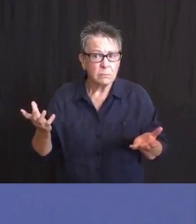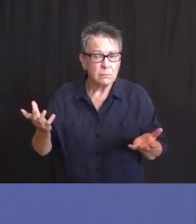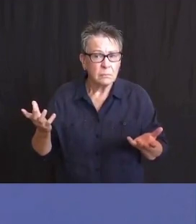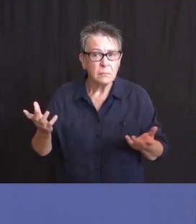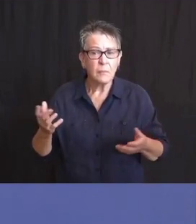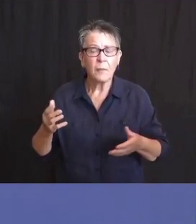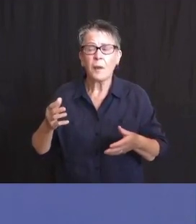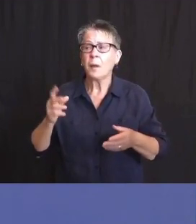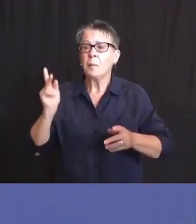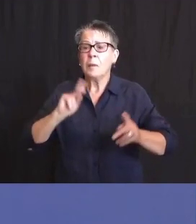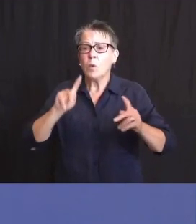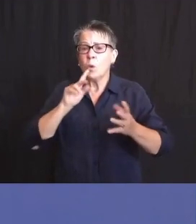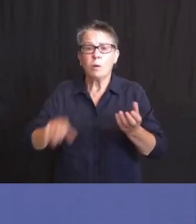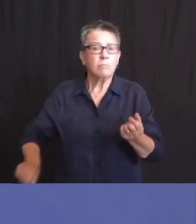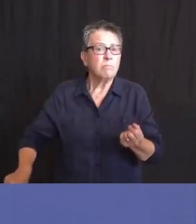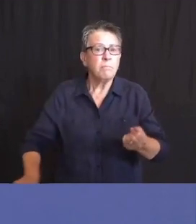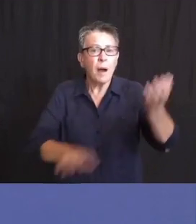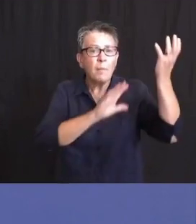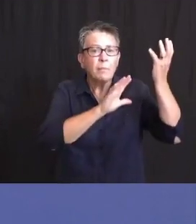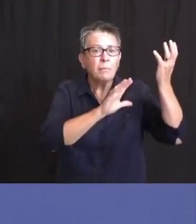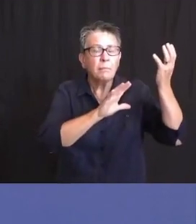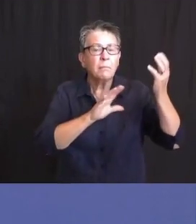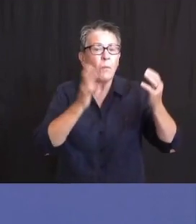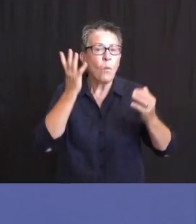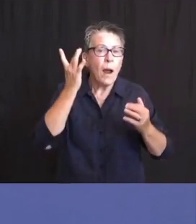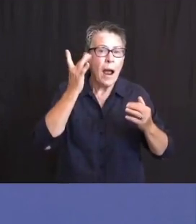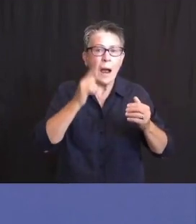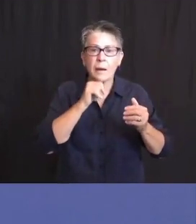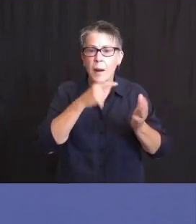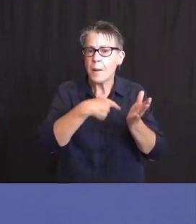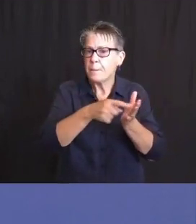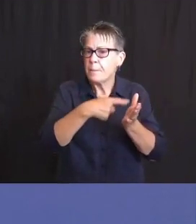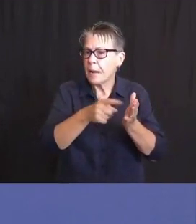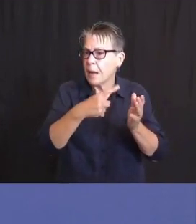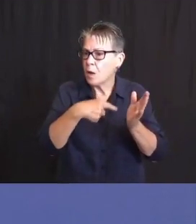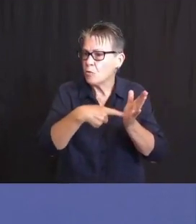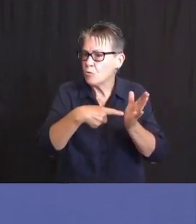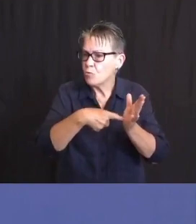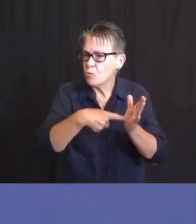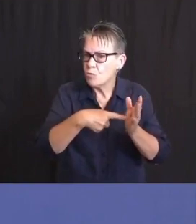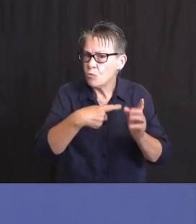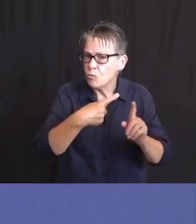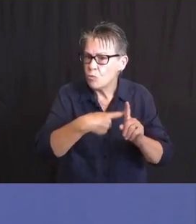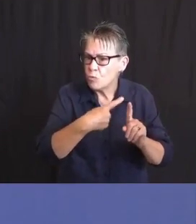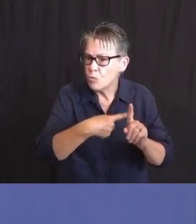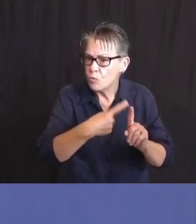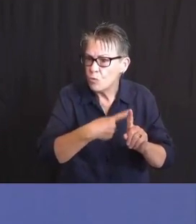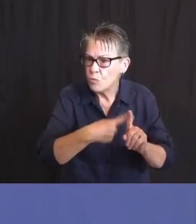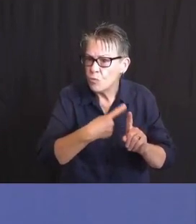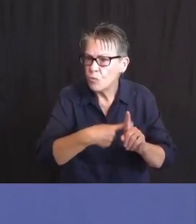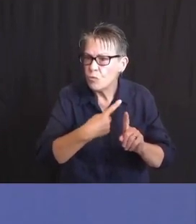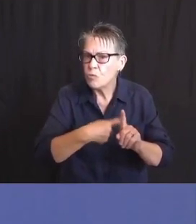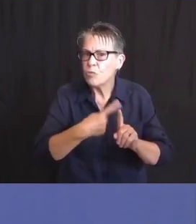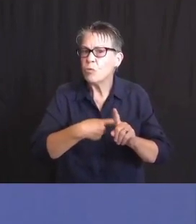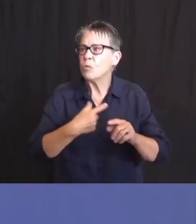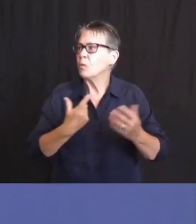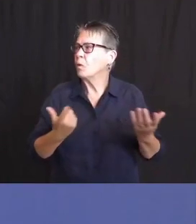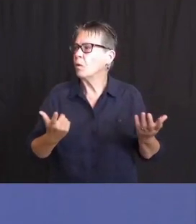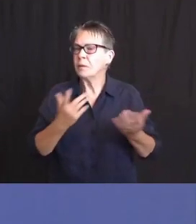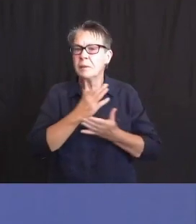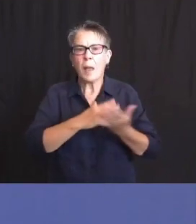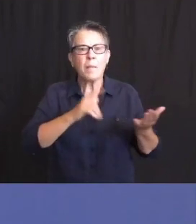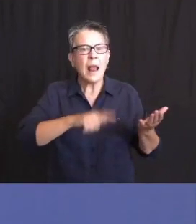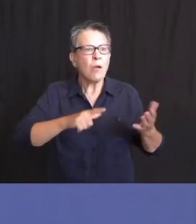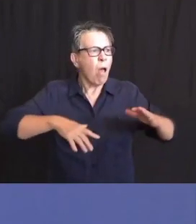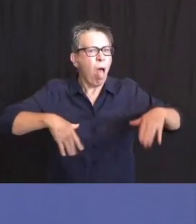on the flip side, you have a lot of landlords who haven't collected rent in 6 months. Do you have any timeline for ending the